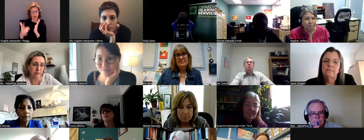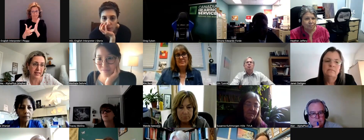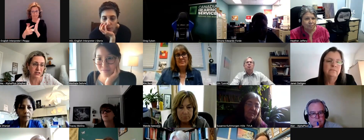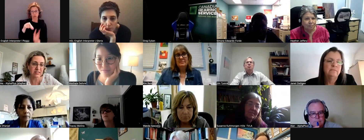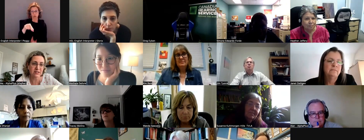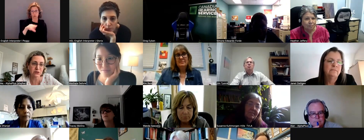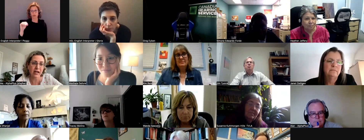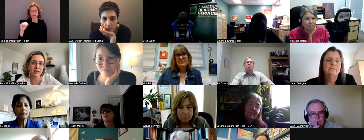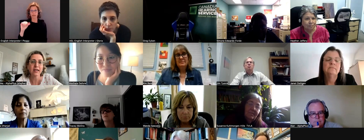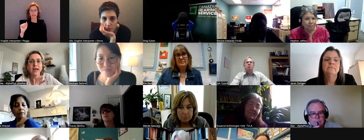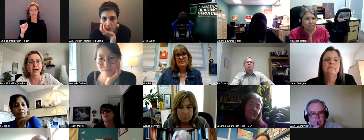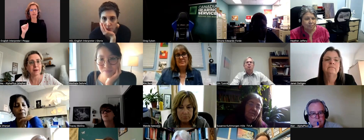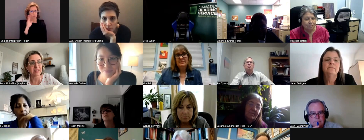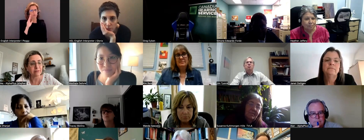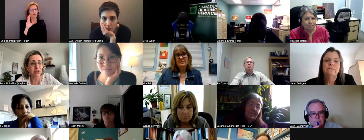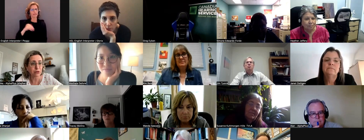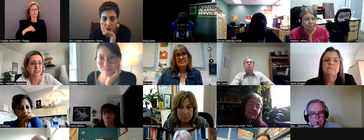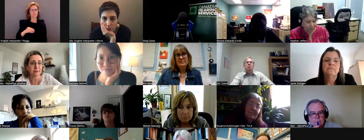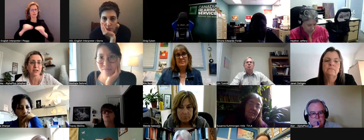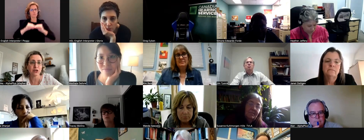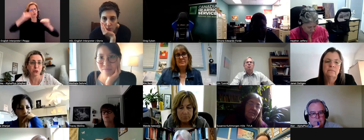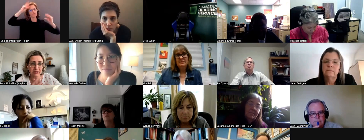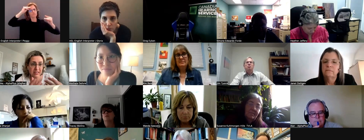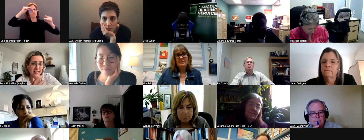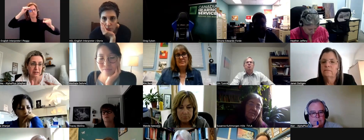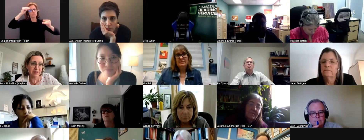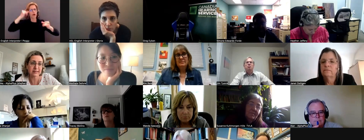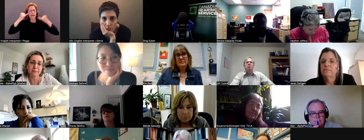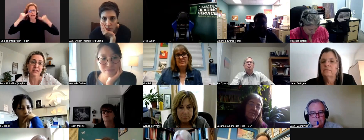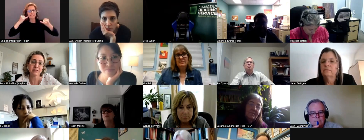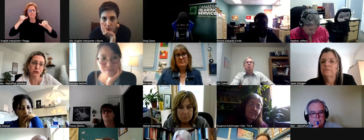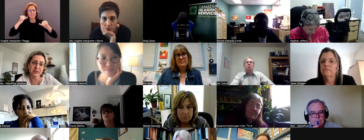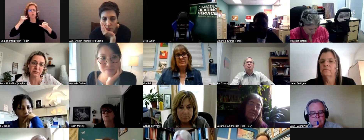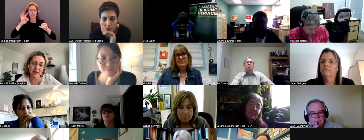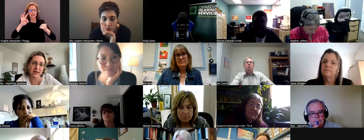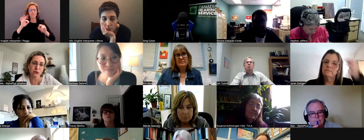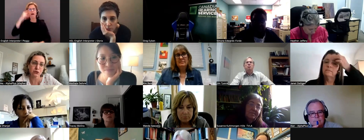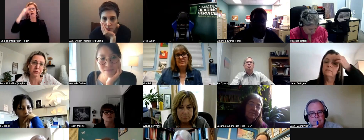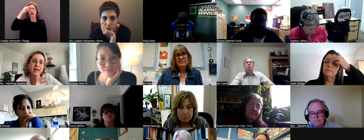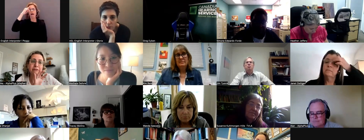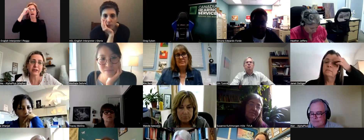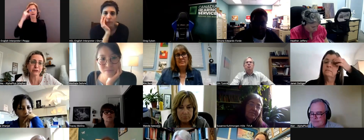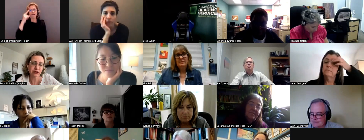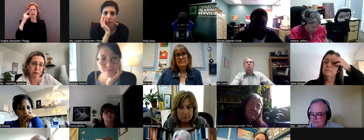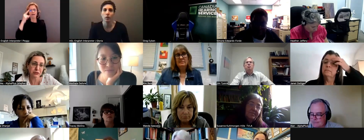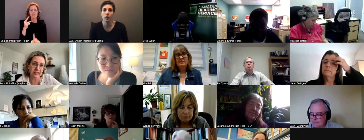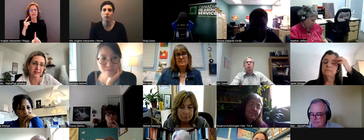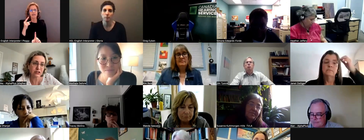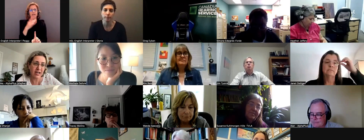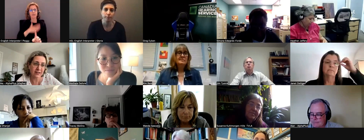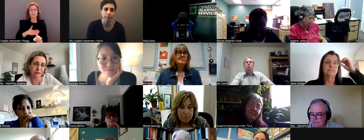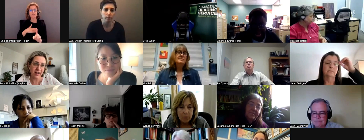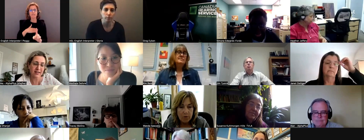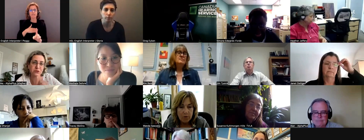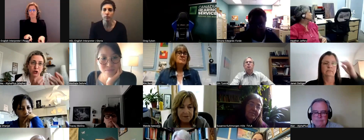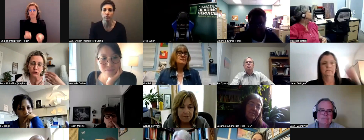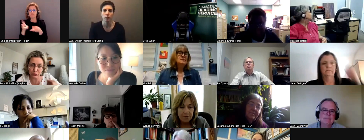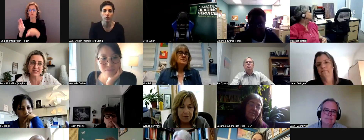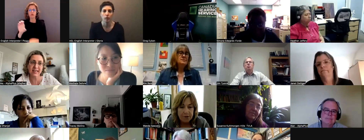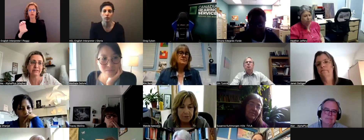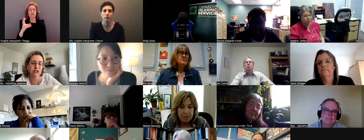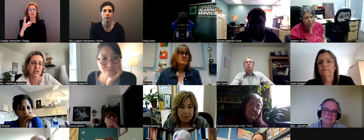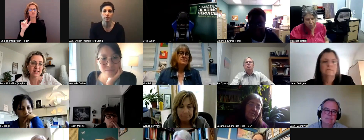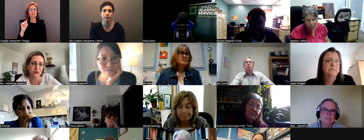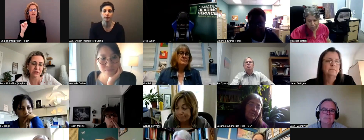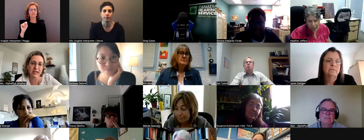of your reflections as well. If there was something you really kind of picked up, even during the breakout room, feel free to put it in the chat for us. We are going